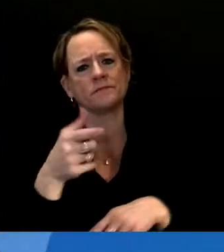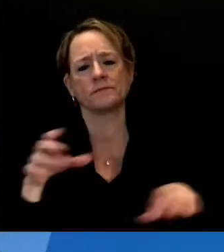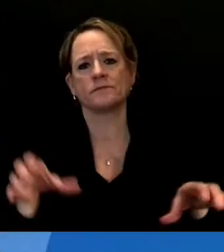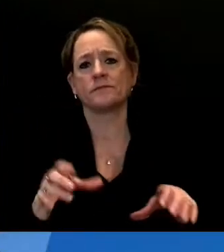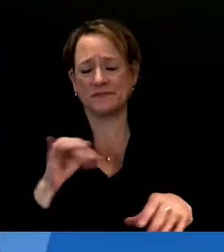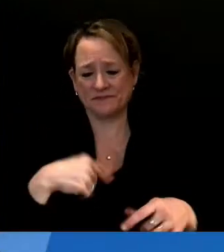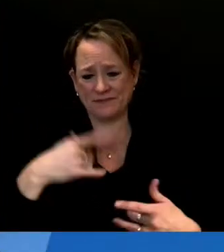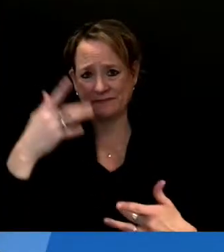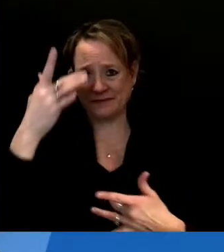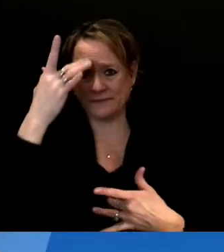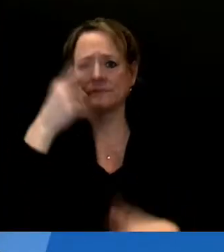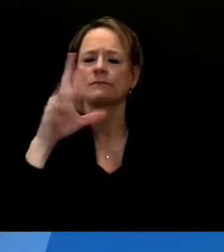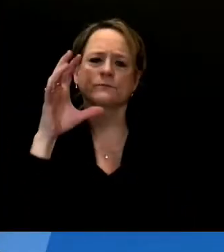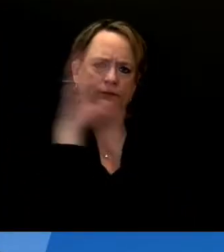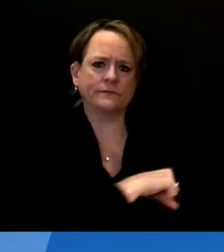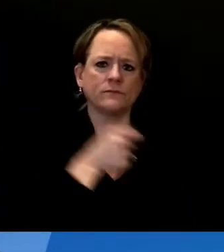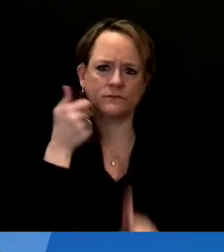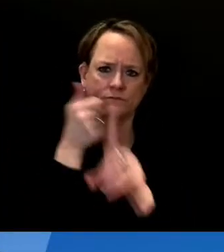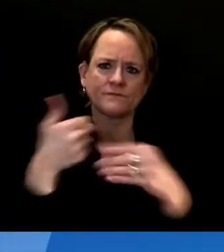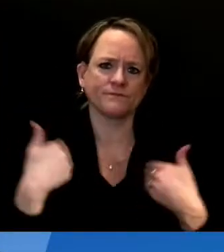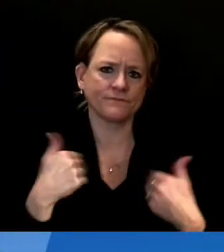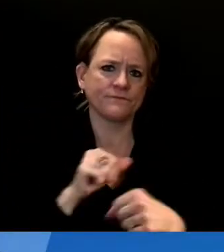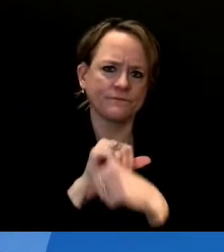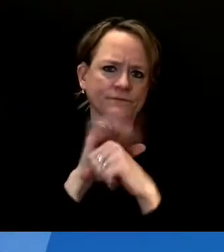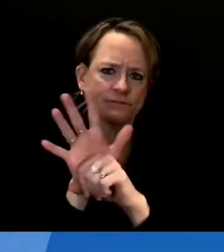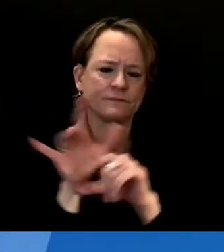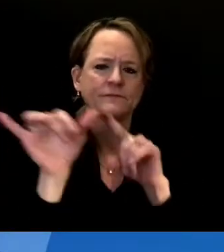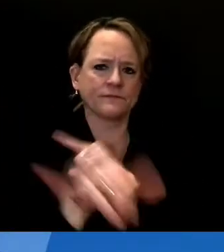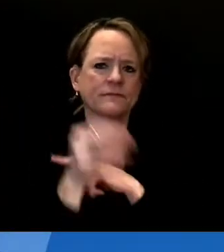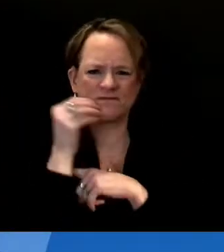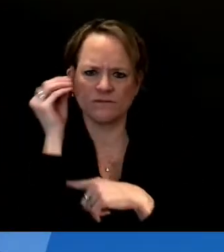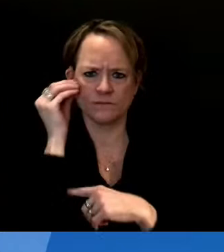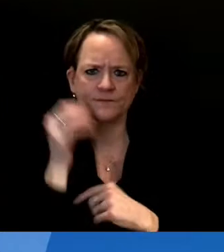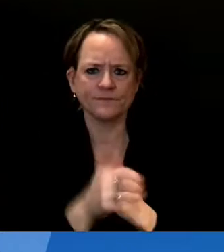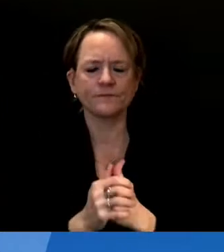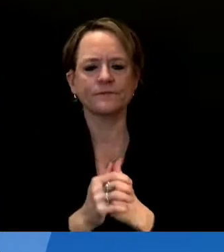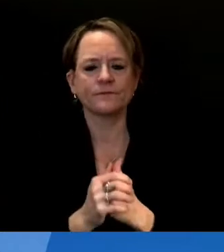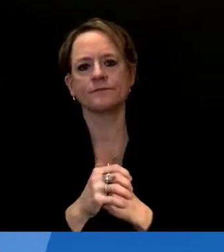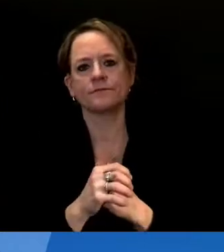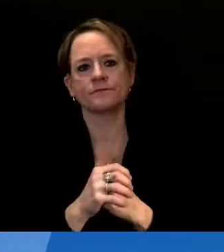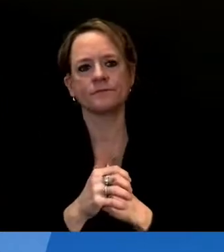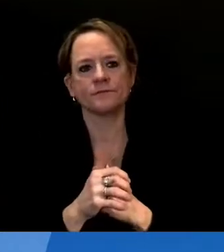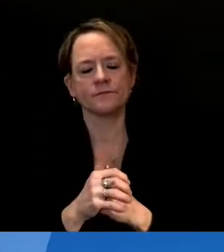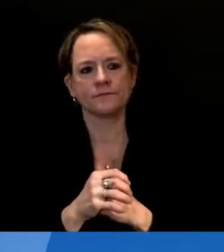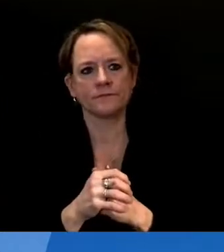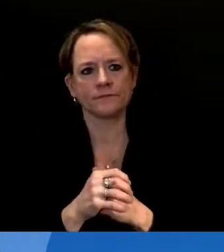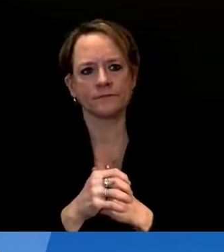Thank you. Now to Ben Boken from NBC 26 in Green Bay. Ben.